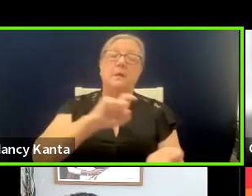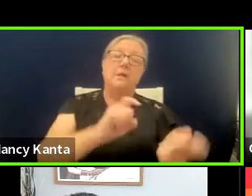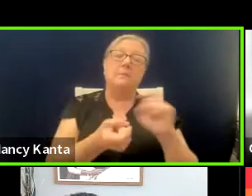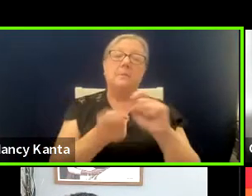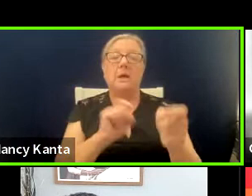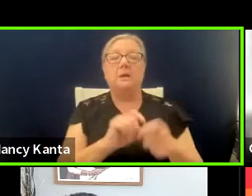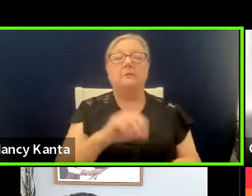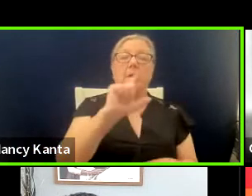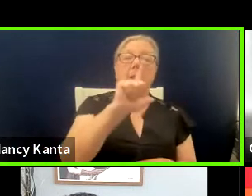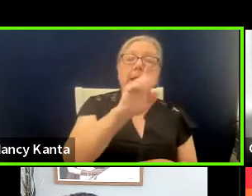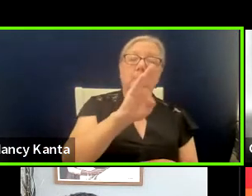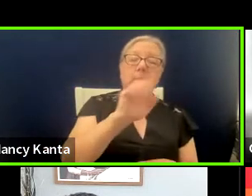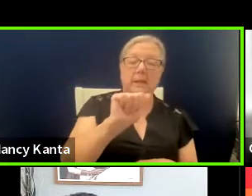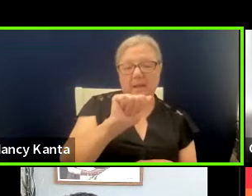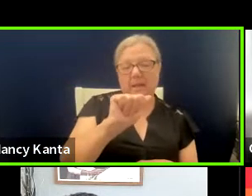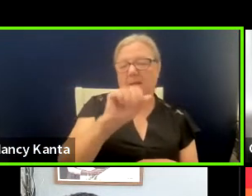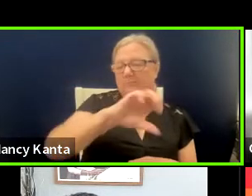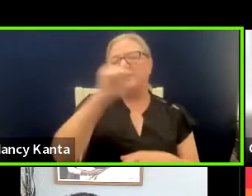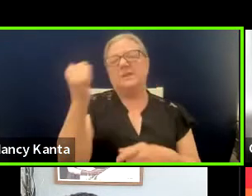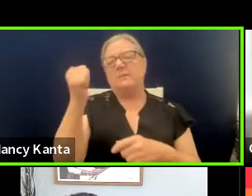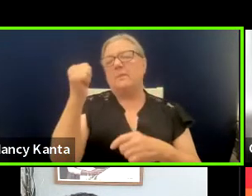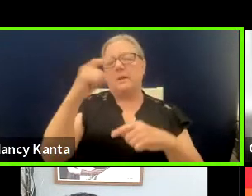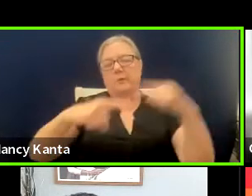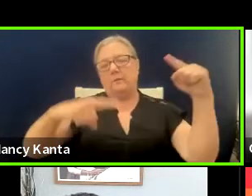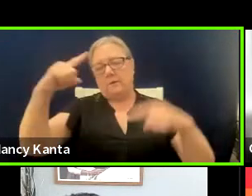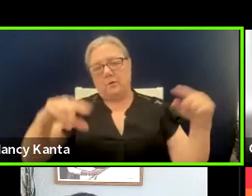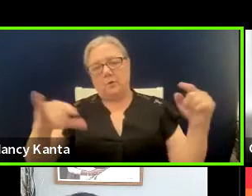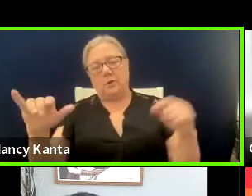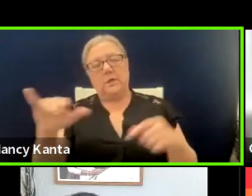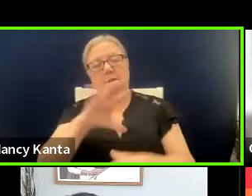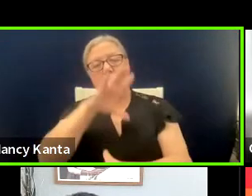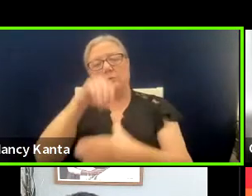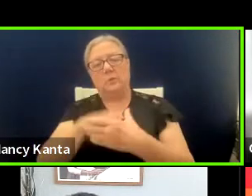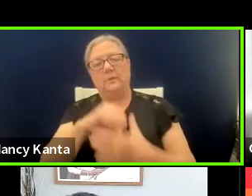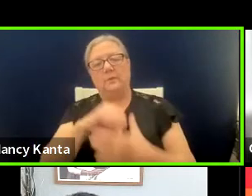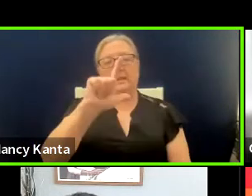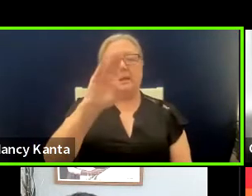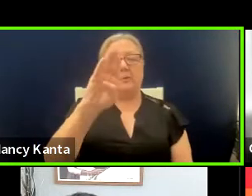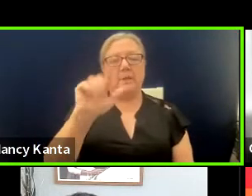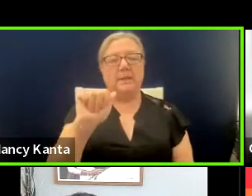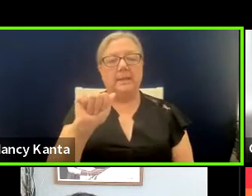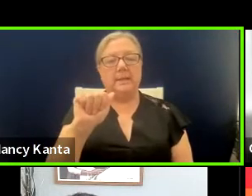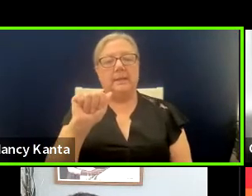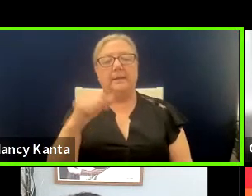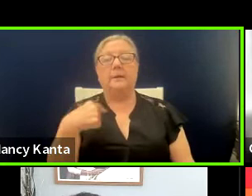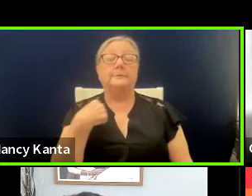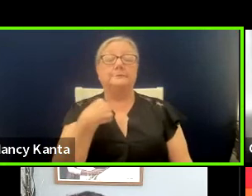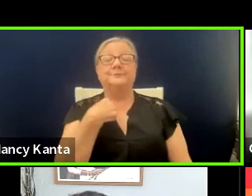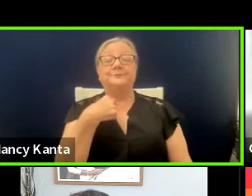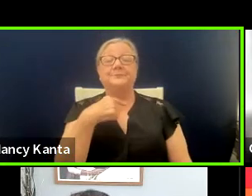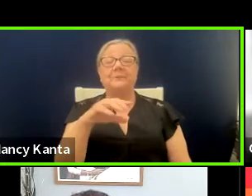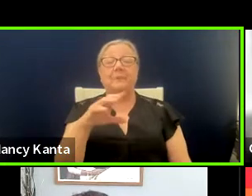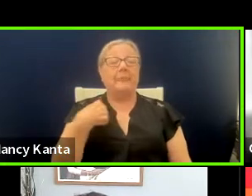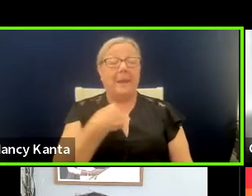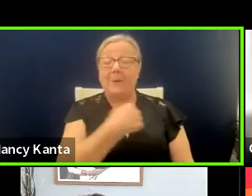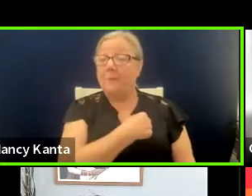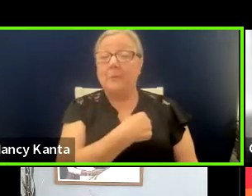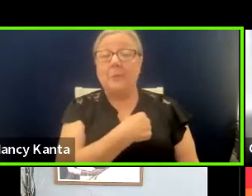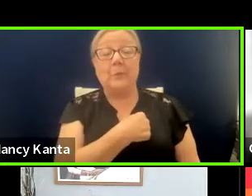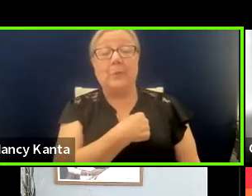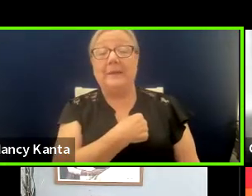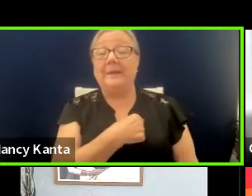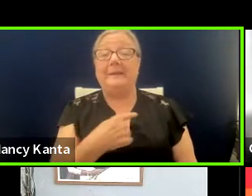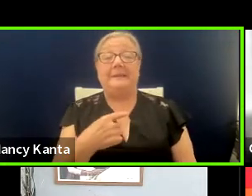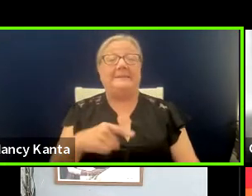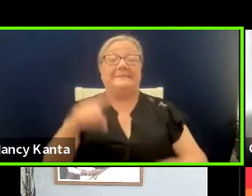couple variations in there. So unfortunately, we aren't actually even legally able to share those